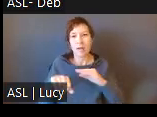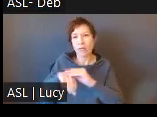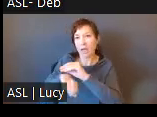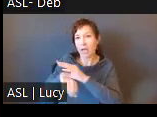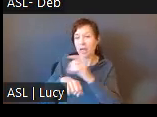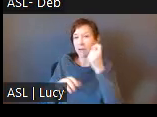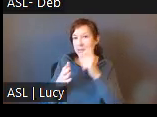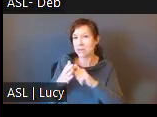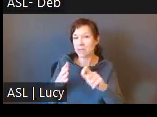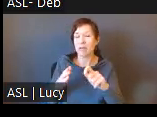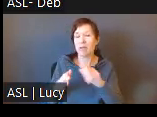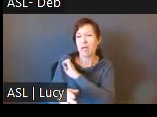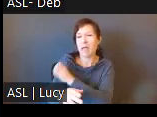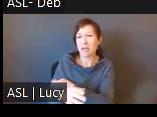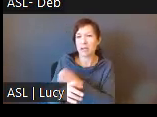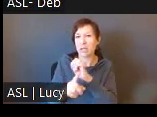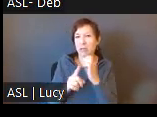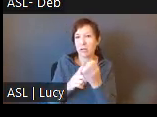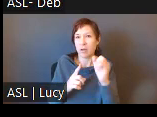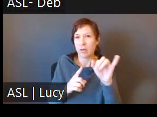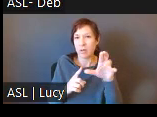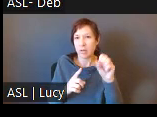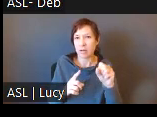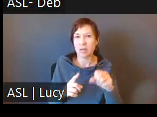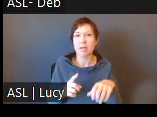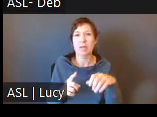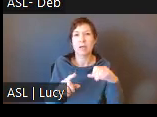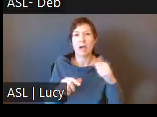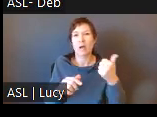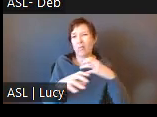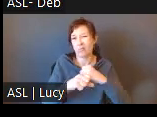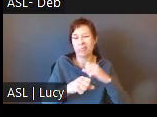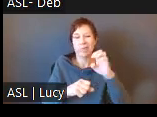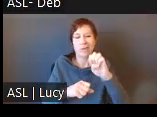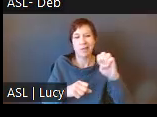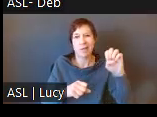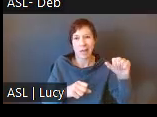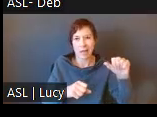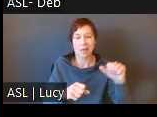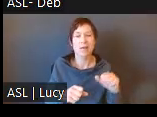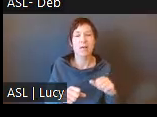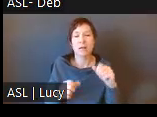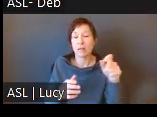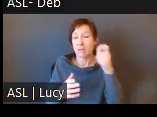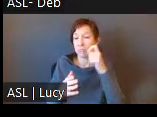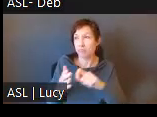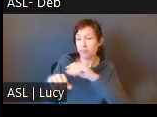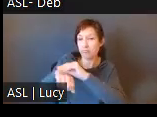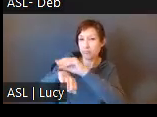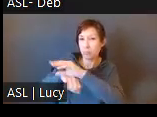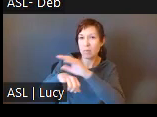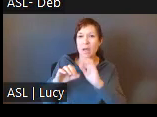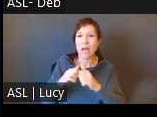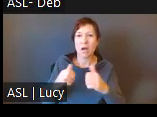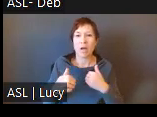Environmental Affairs, also called by the acronym EEA, about ways to promote and achieve environmental